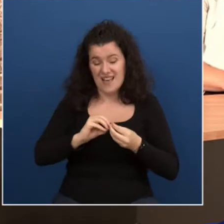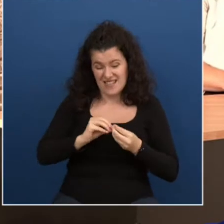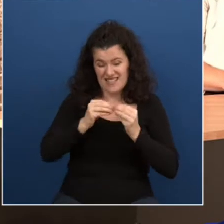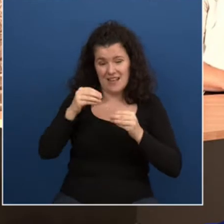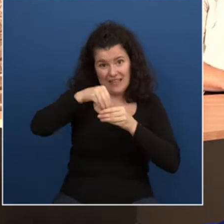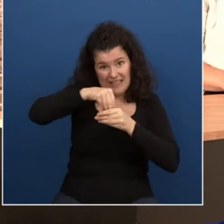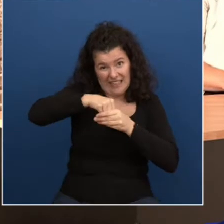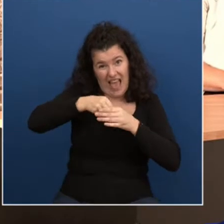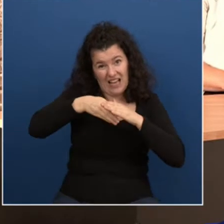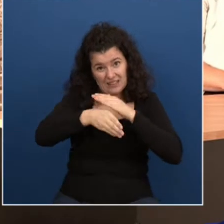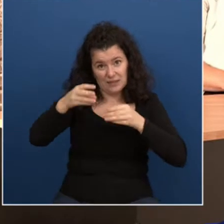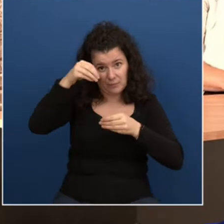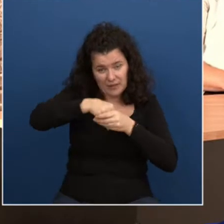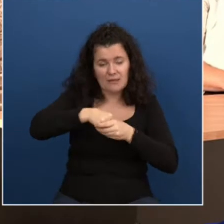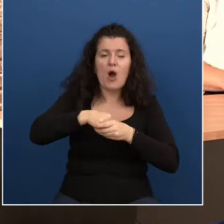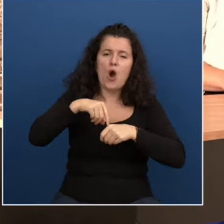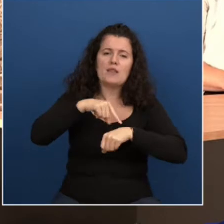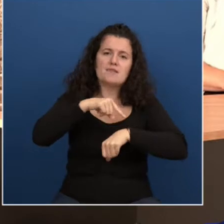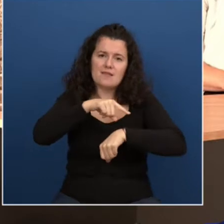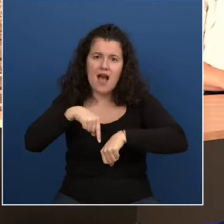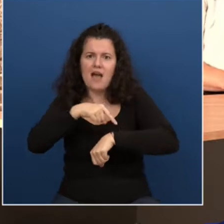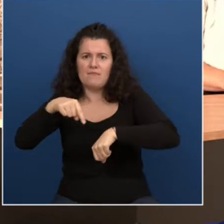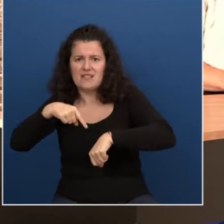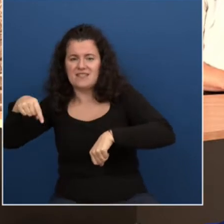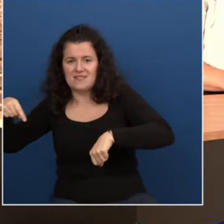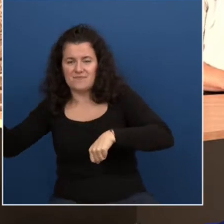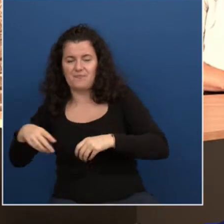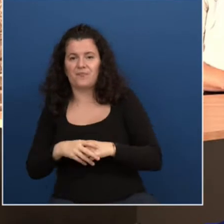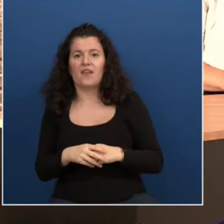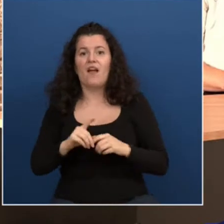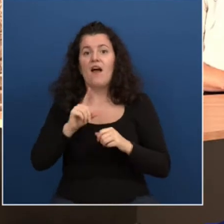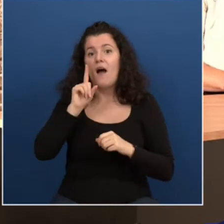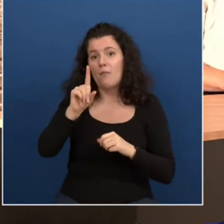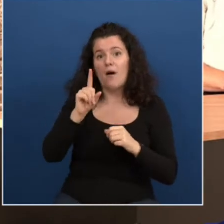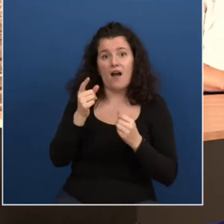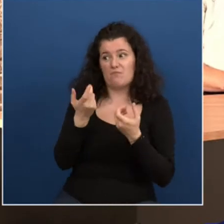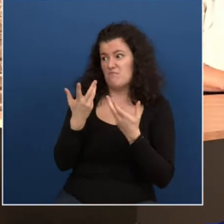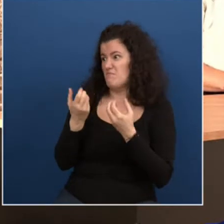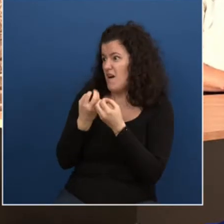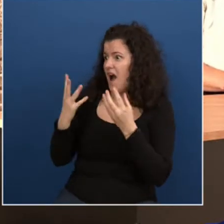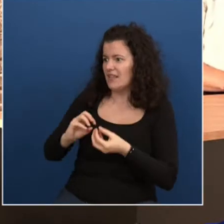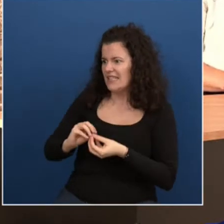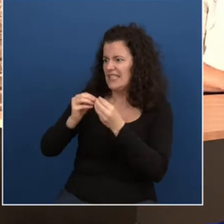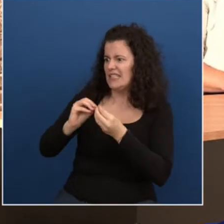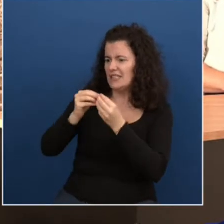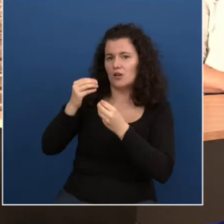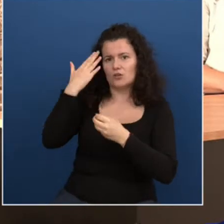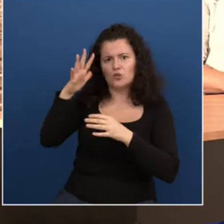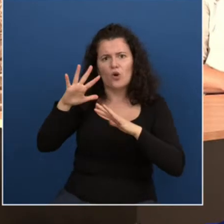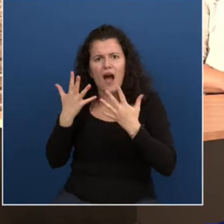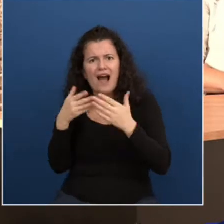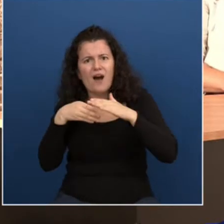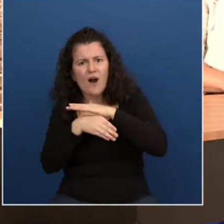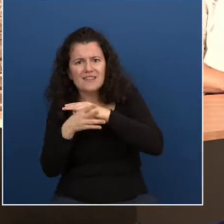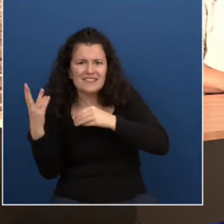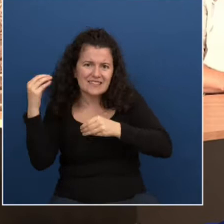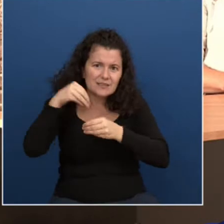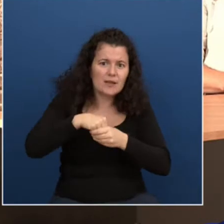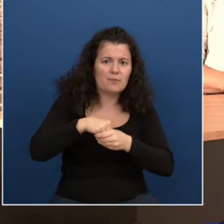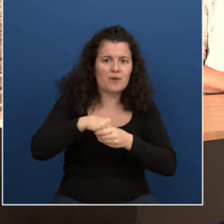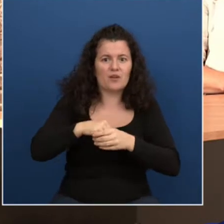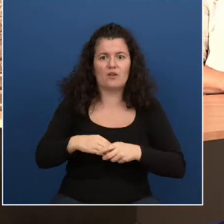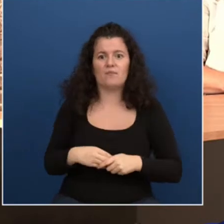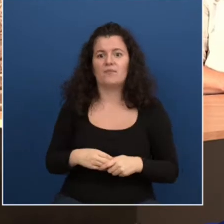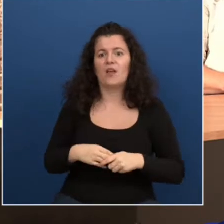They genuinely don't know how and when to prioritize accessibility. And so something that we share with them is that it's better to build accessibility into